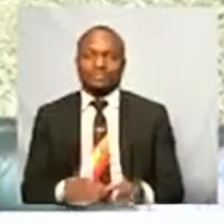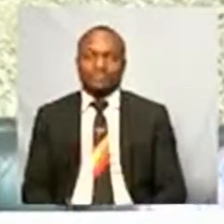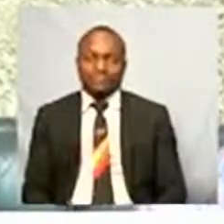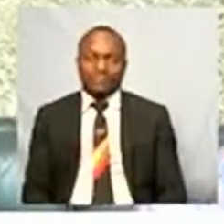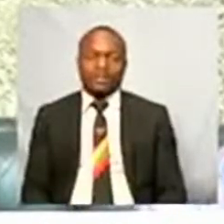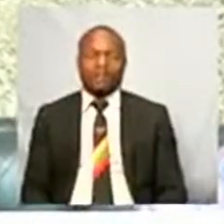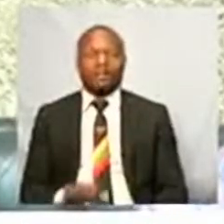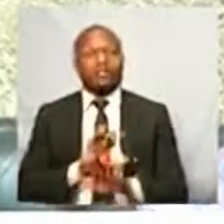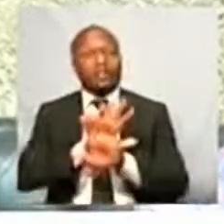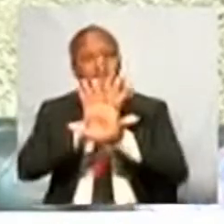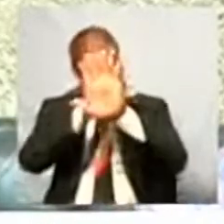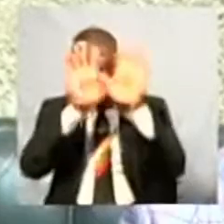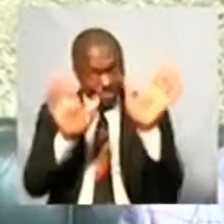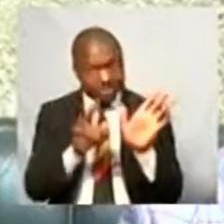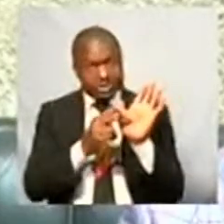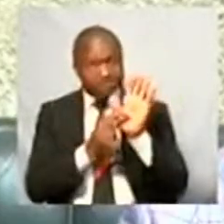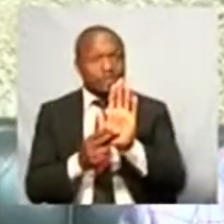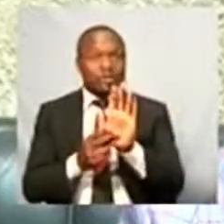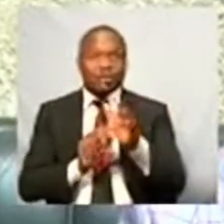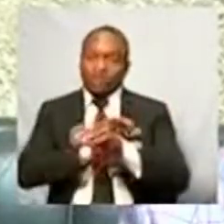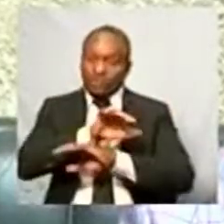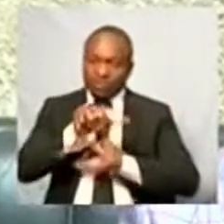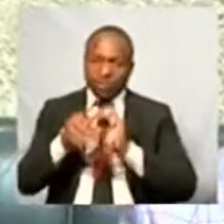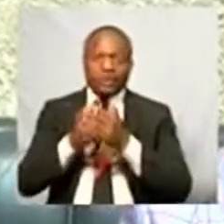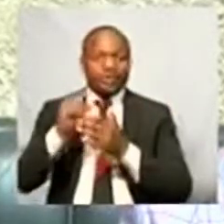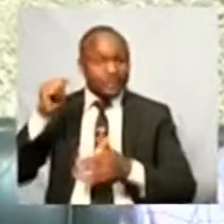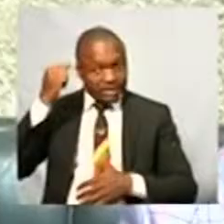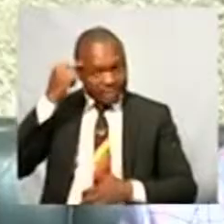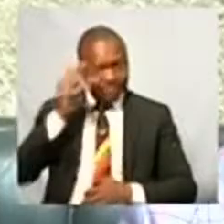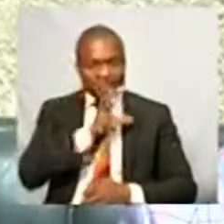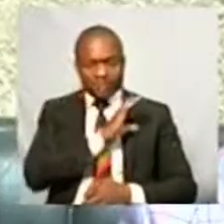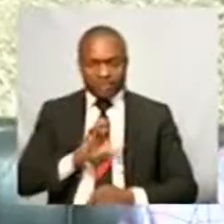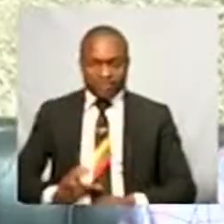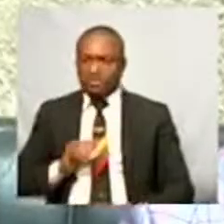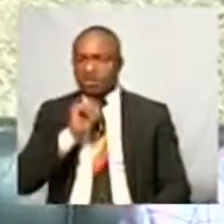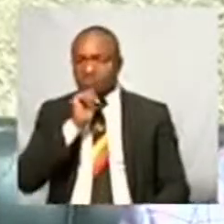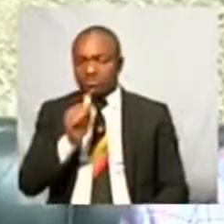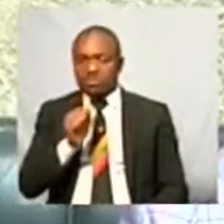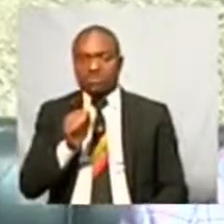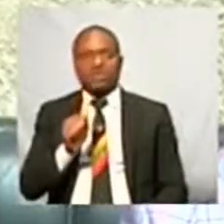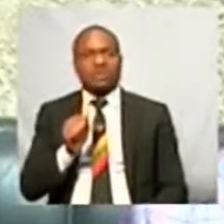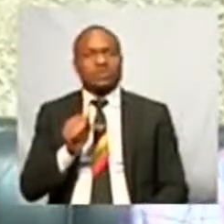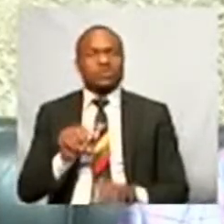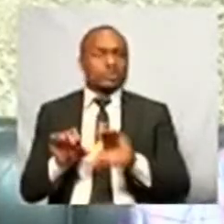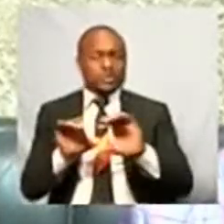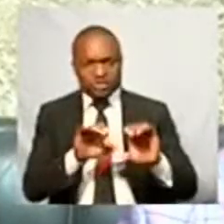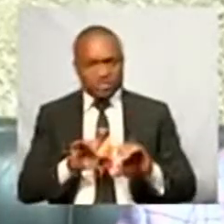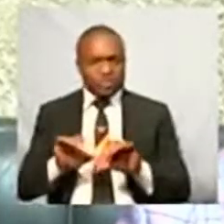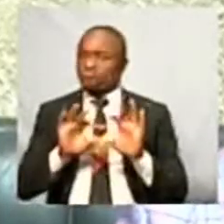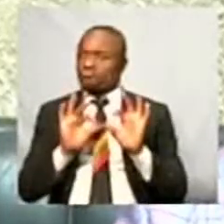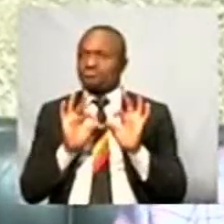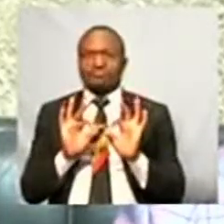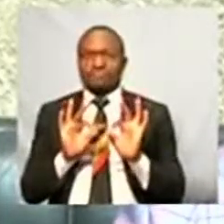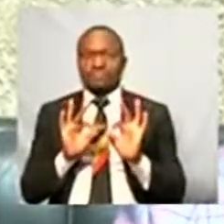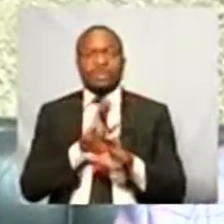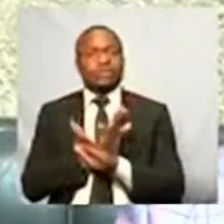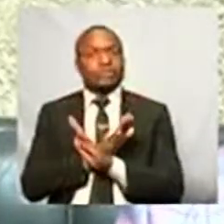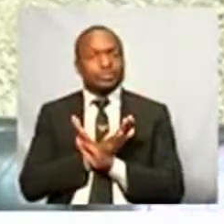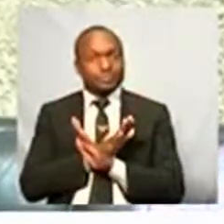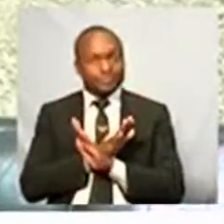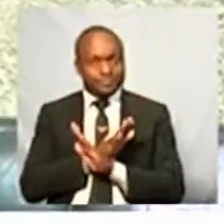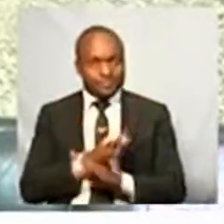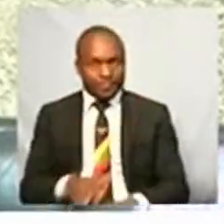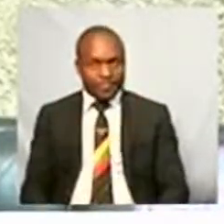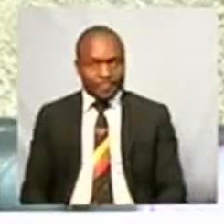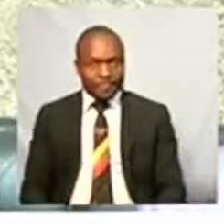it clearly tells that almost all state enterprises are not doing fine in this country,